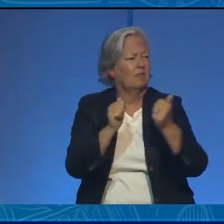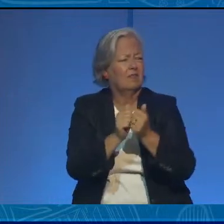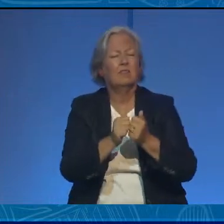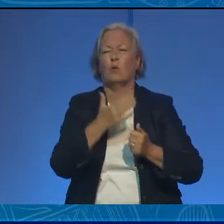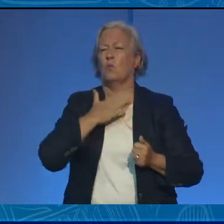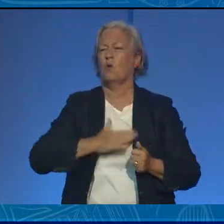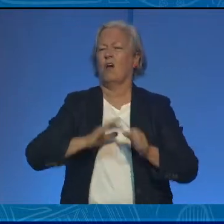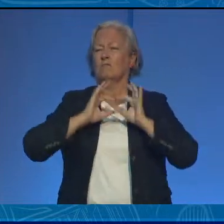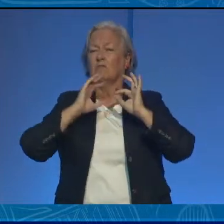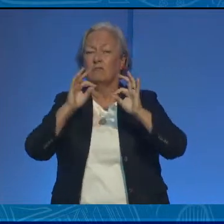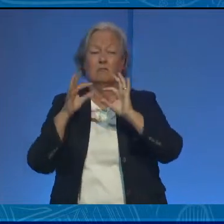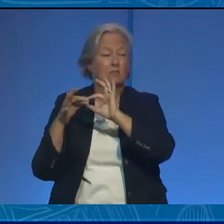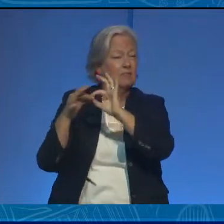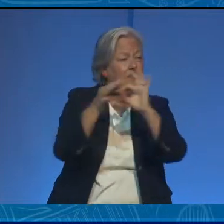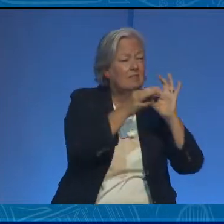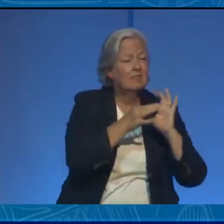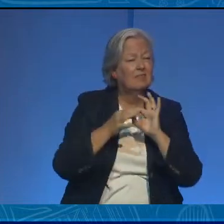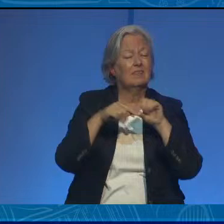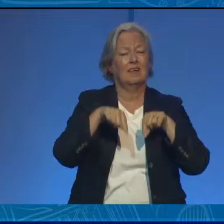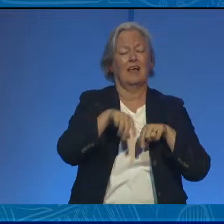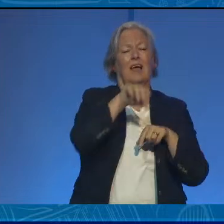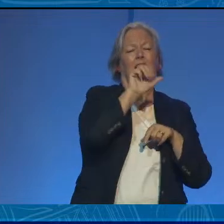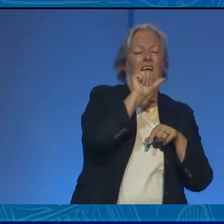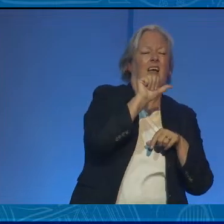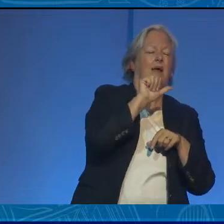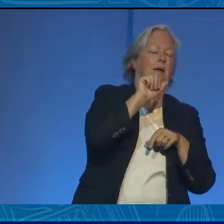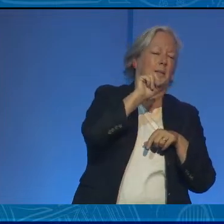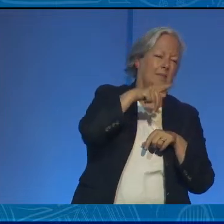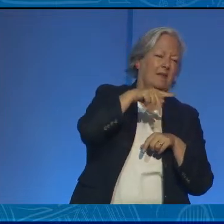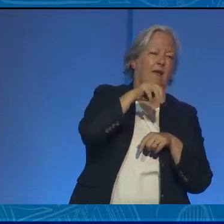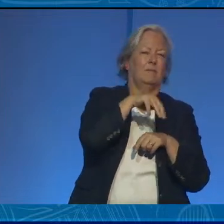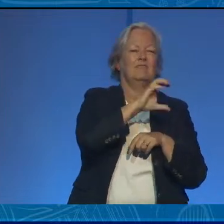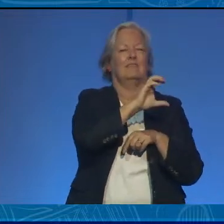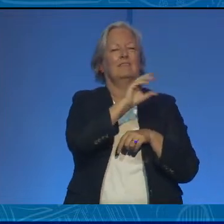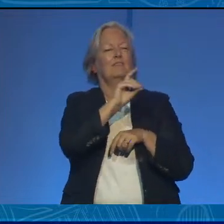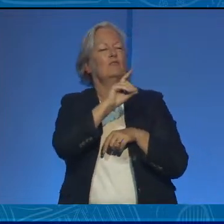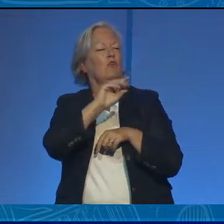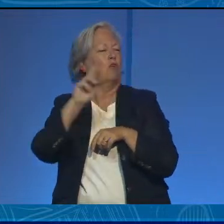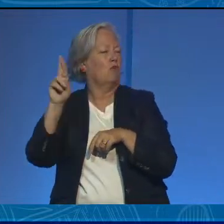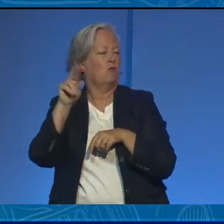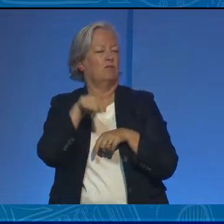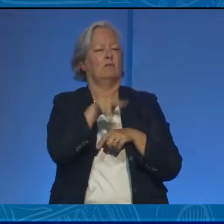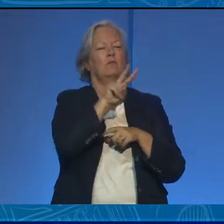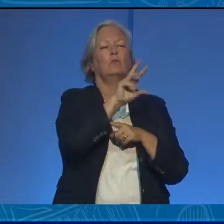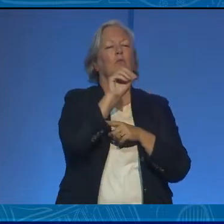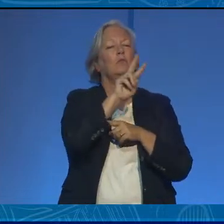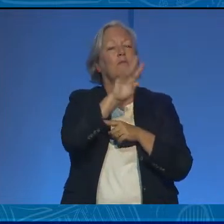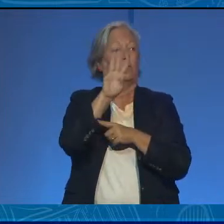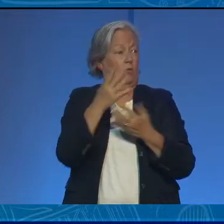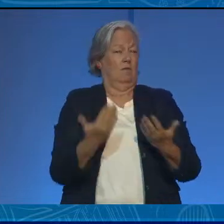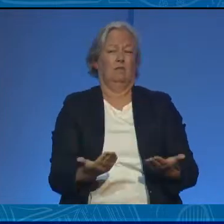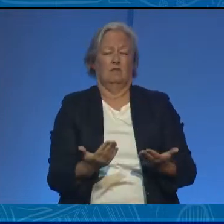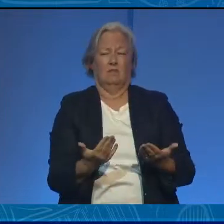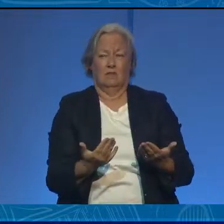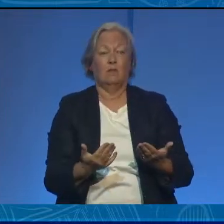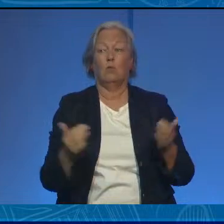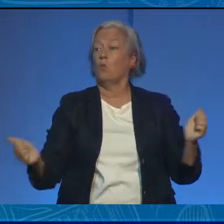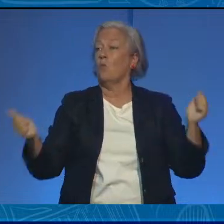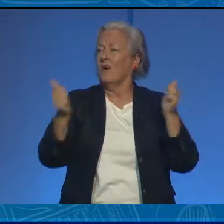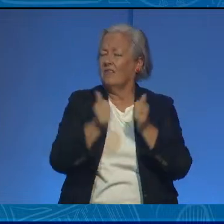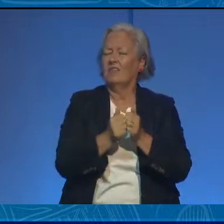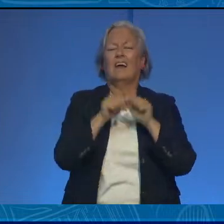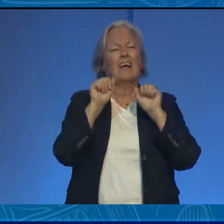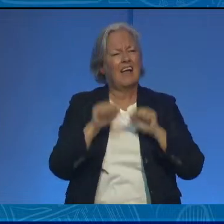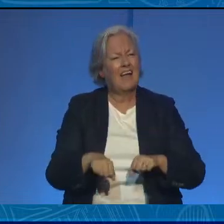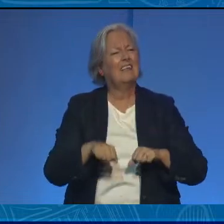we have established at the APMCDRR of 2024. Together, we can have the promise